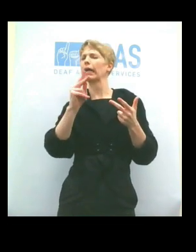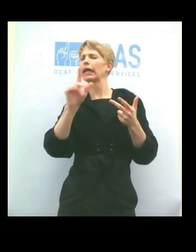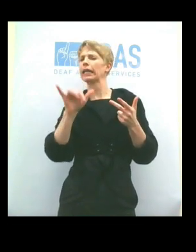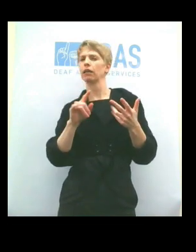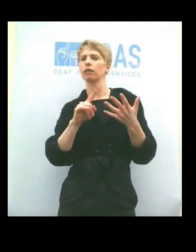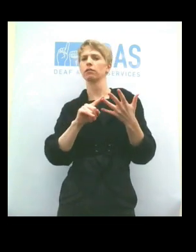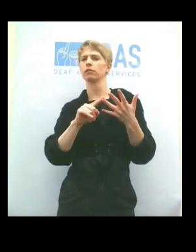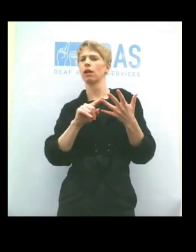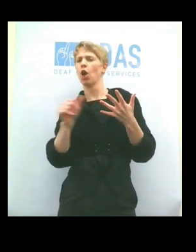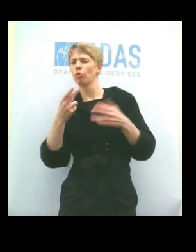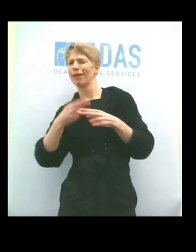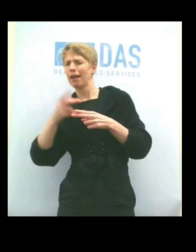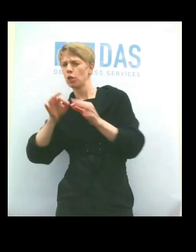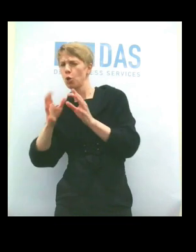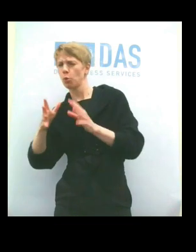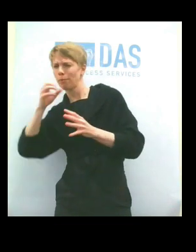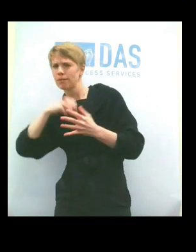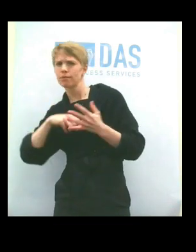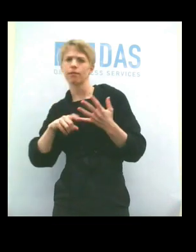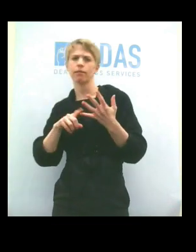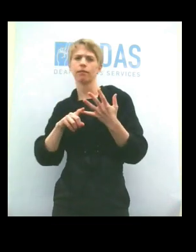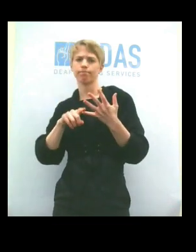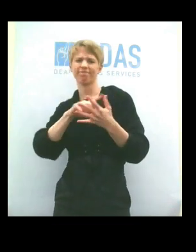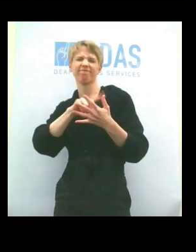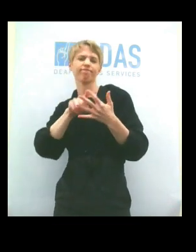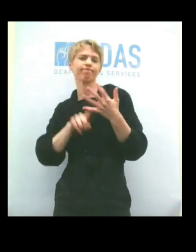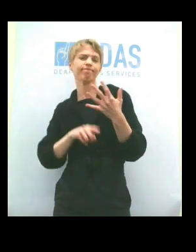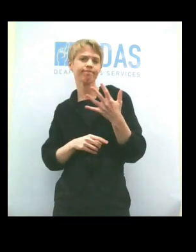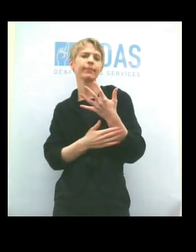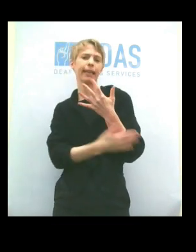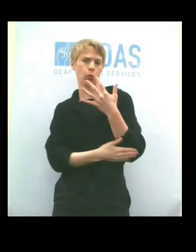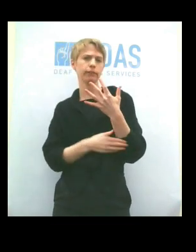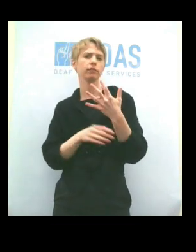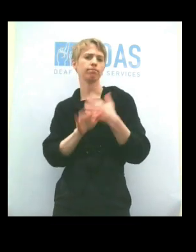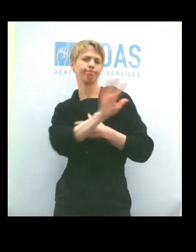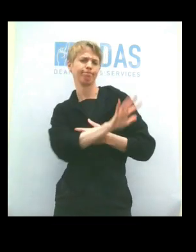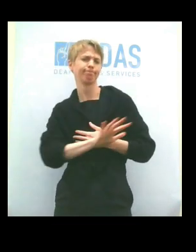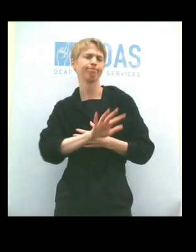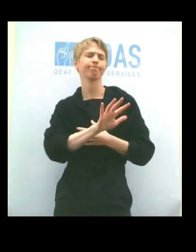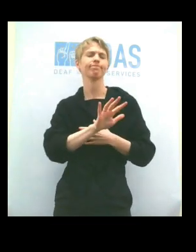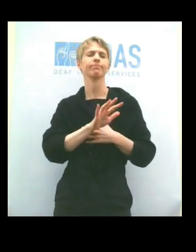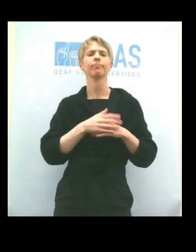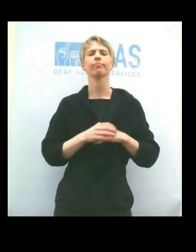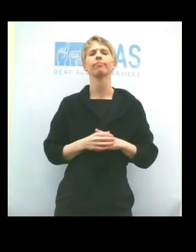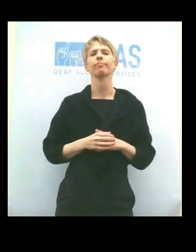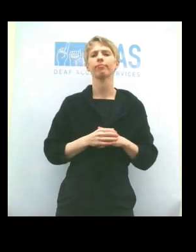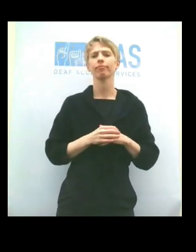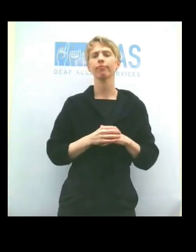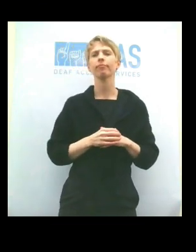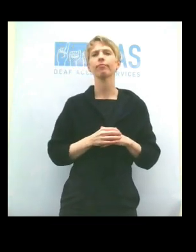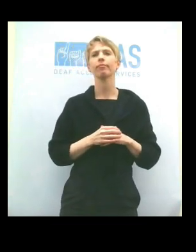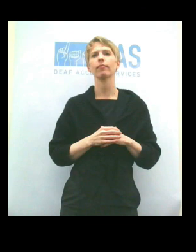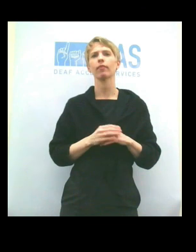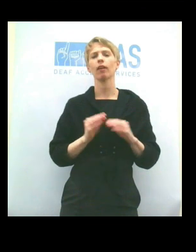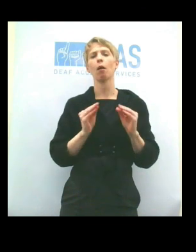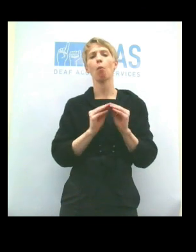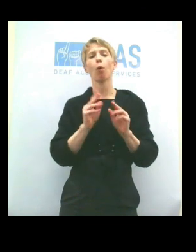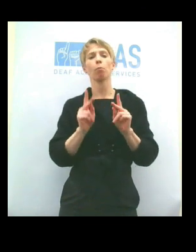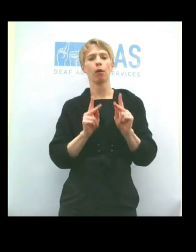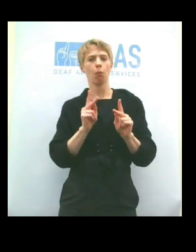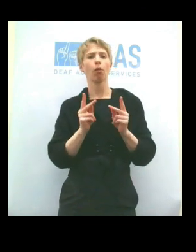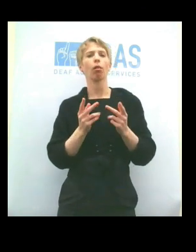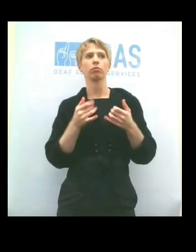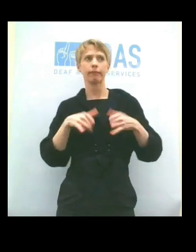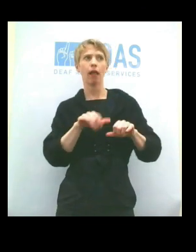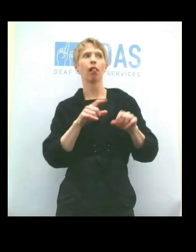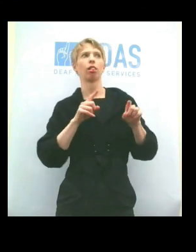are 214 individuals who were hospitalized for COVID-19 in hospitals in the Western New York region.